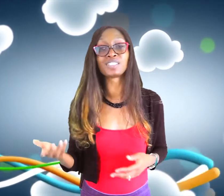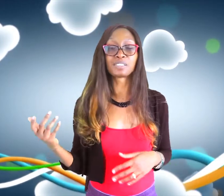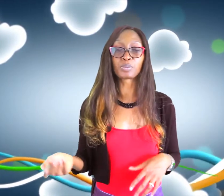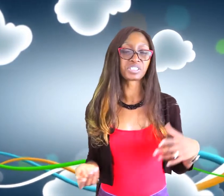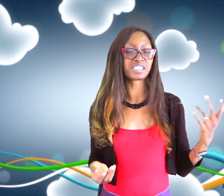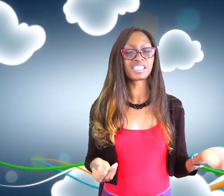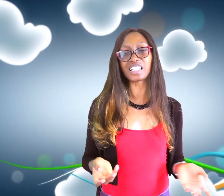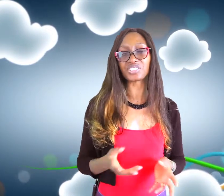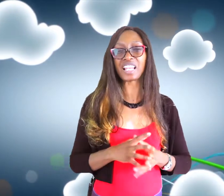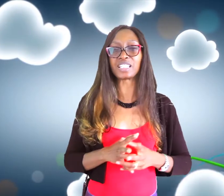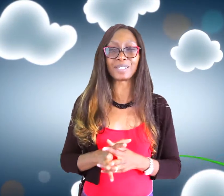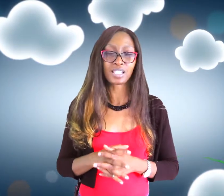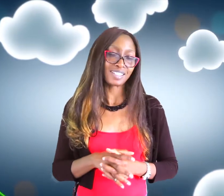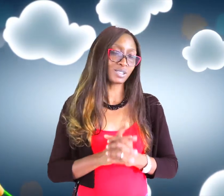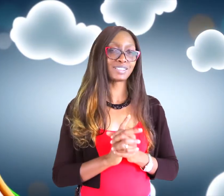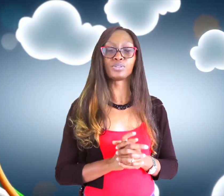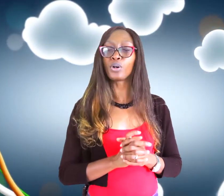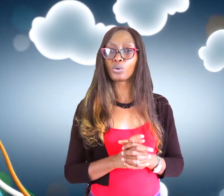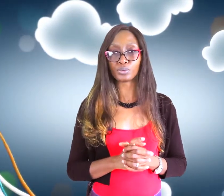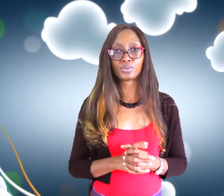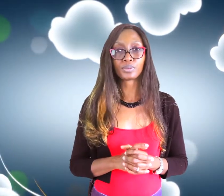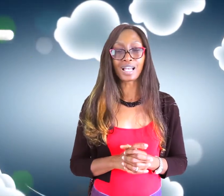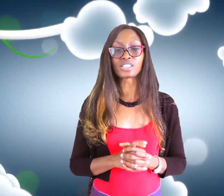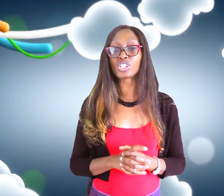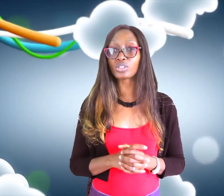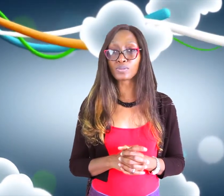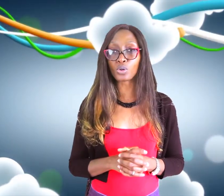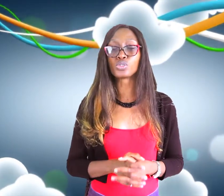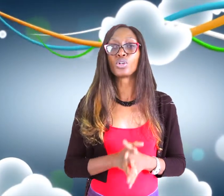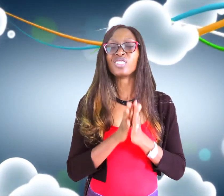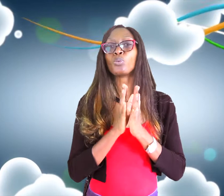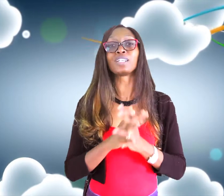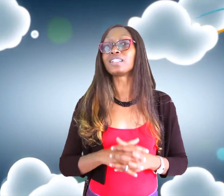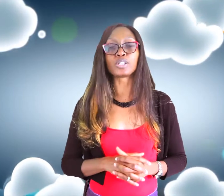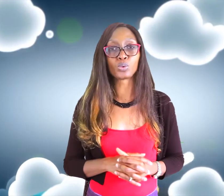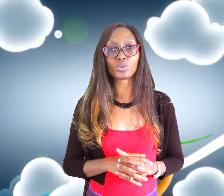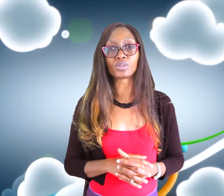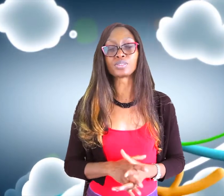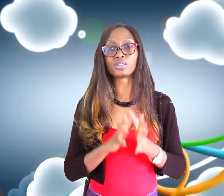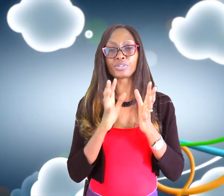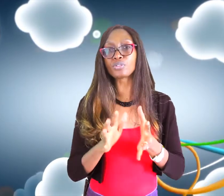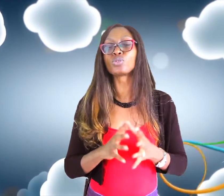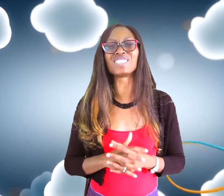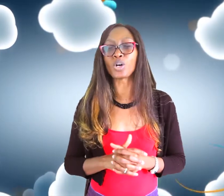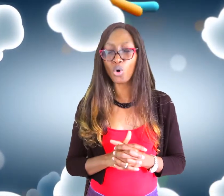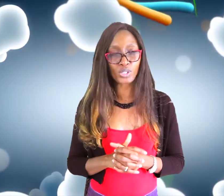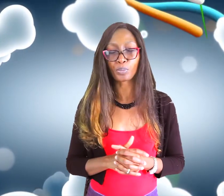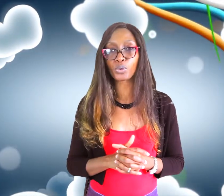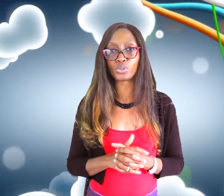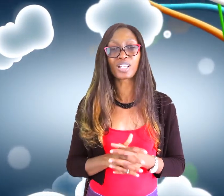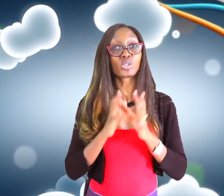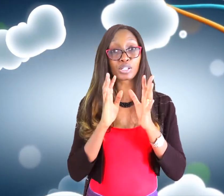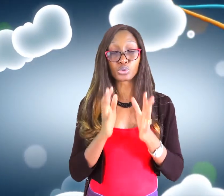So many times people say, the teacher did not like me. That's why I didn't know. As a child of God, whether they like you or not, the favor of God is